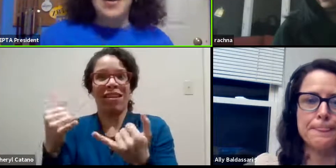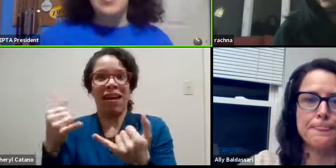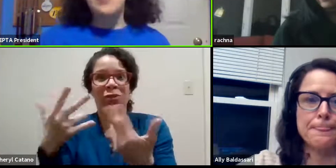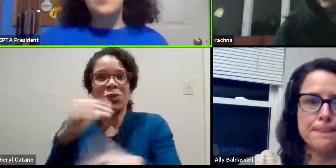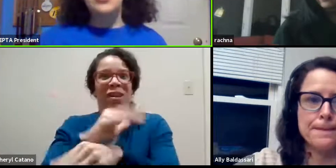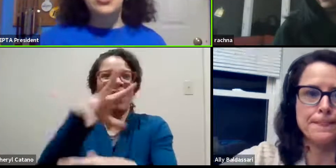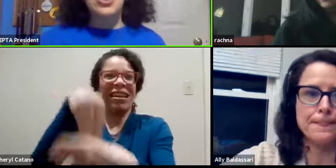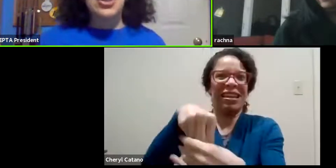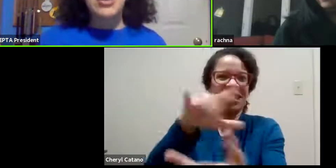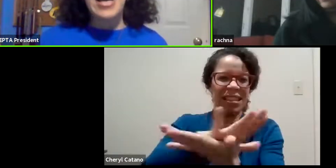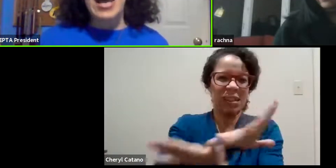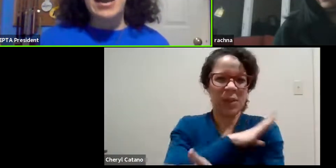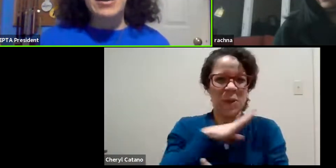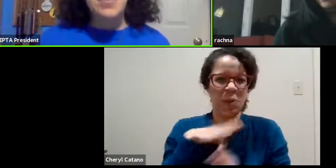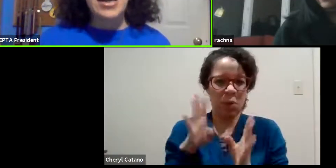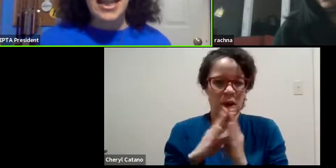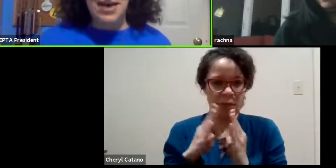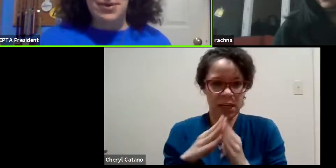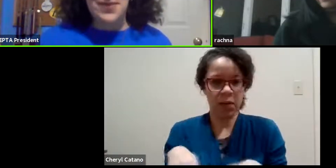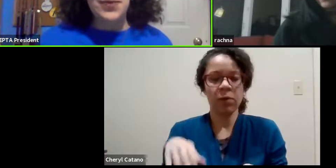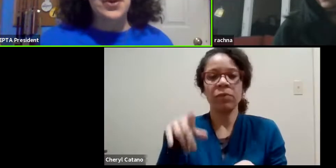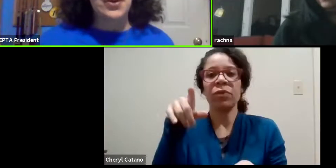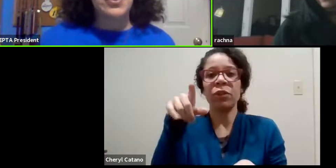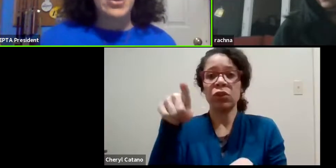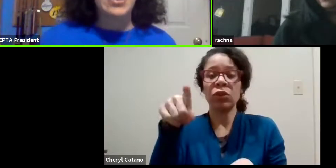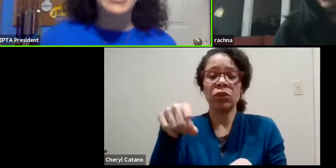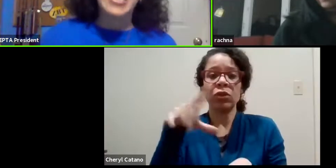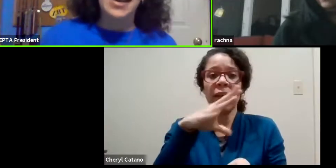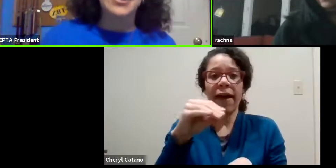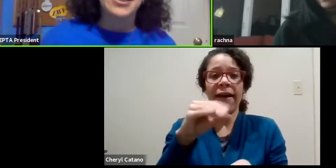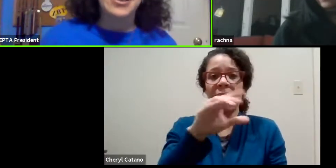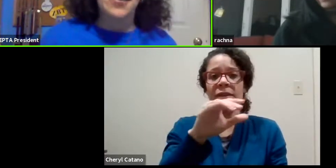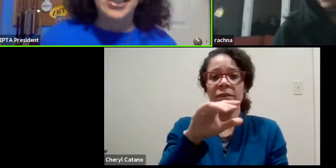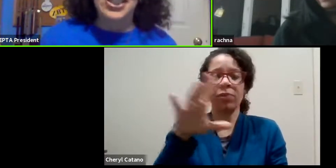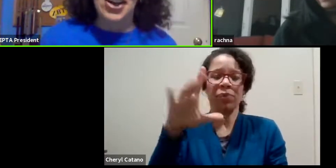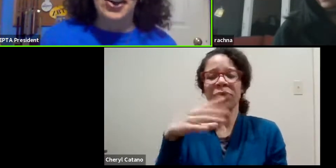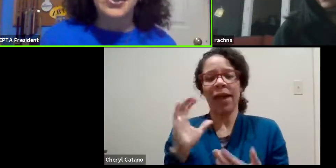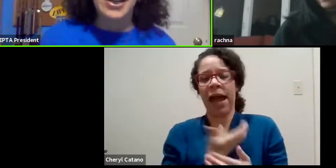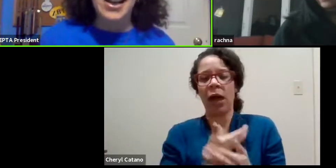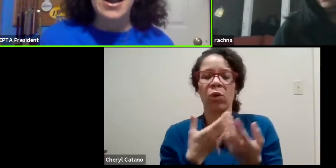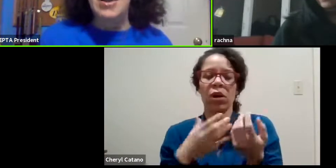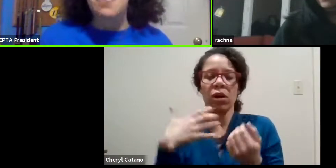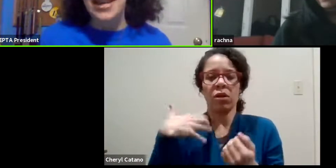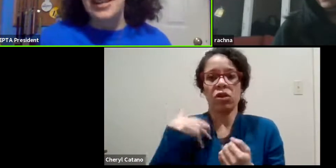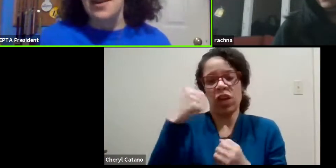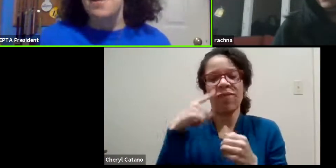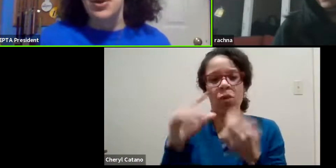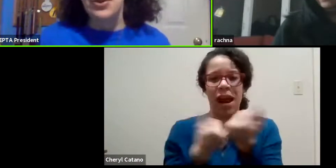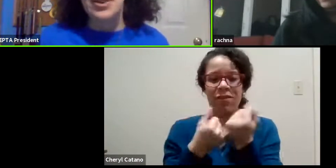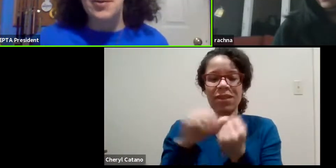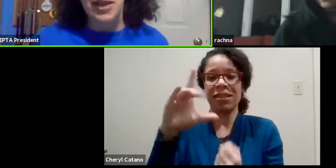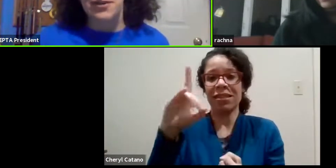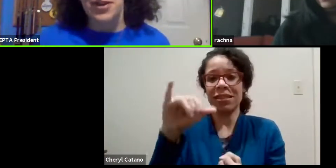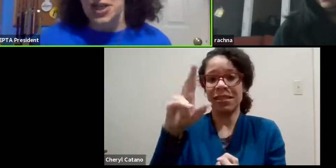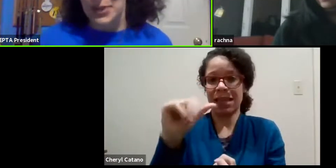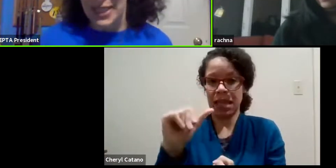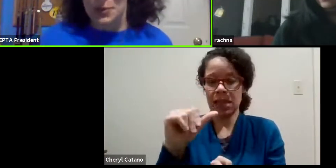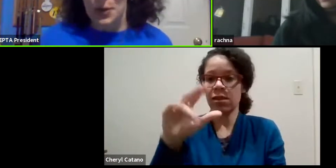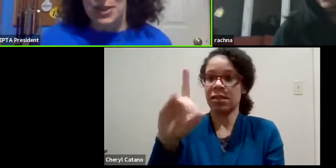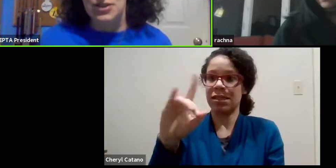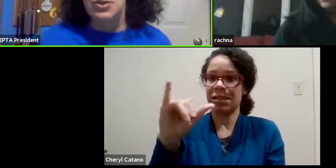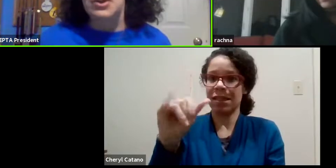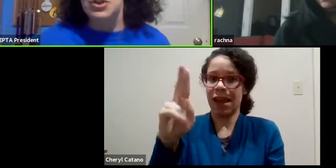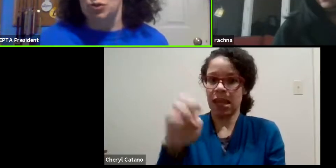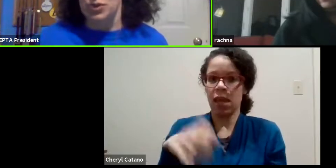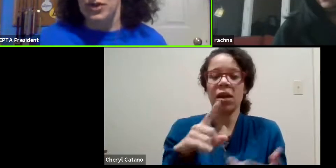evening. She and Amanda Campbell, Diane is the advocacy chair. Diane and Amanda both submitted video